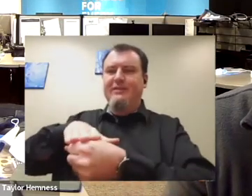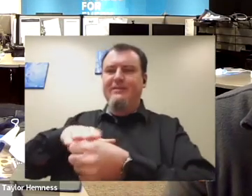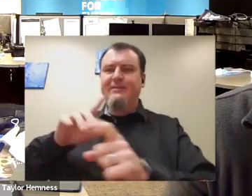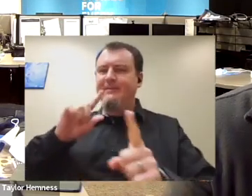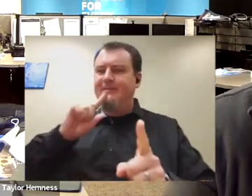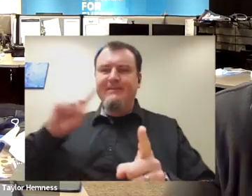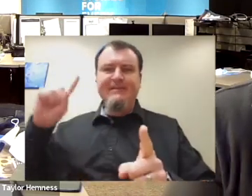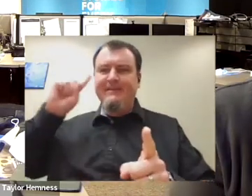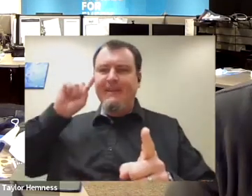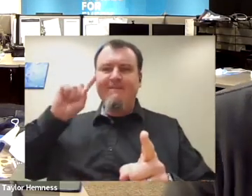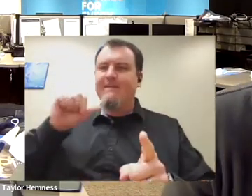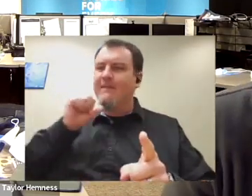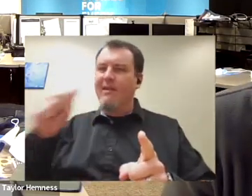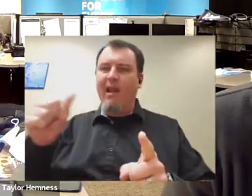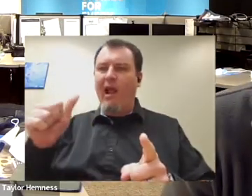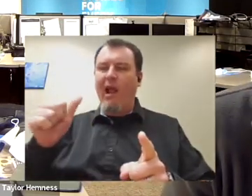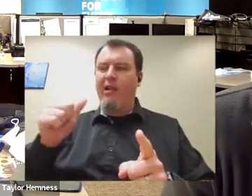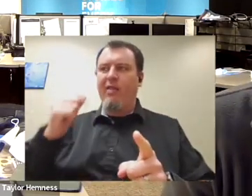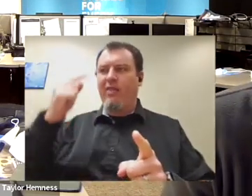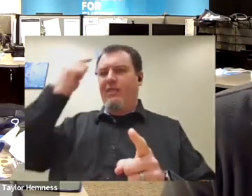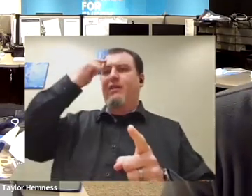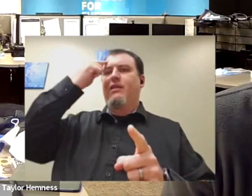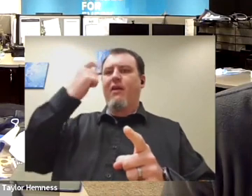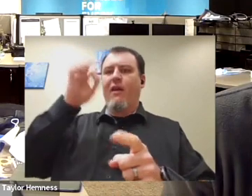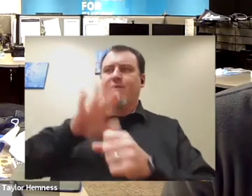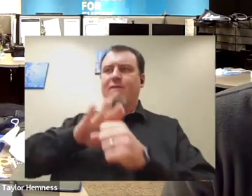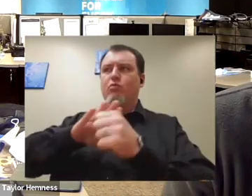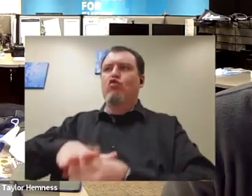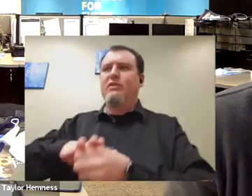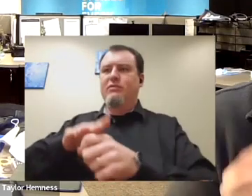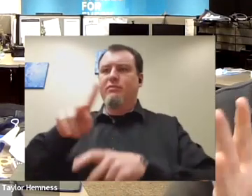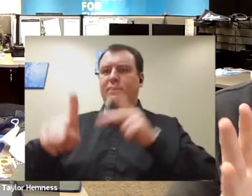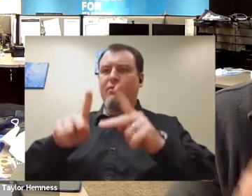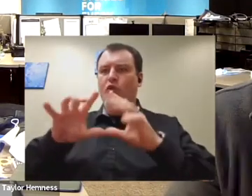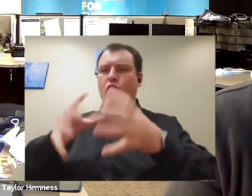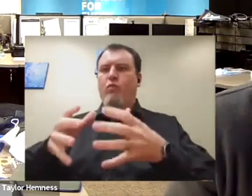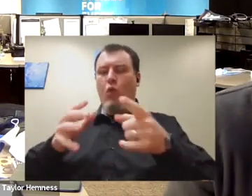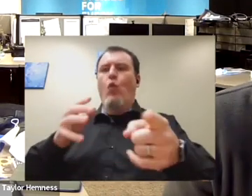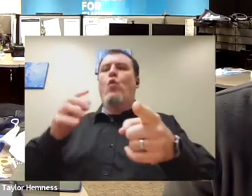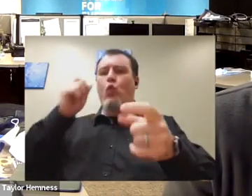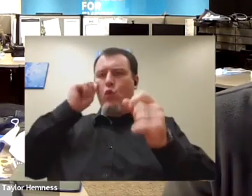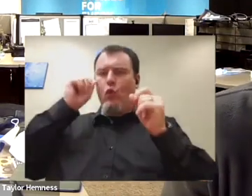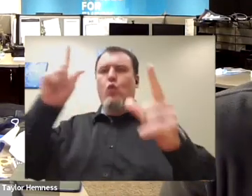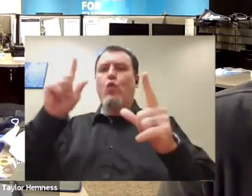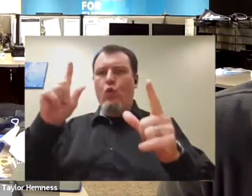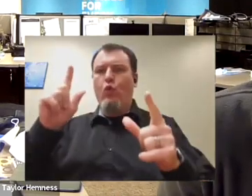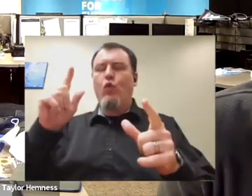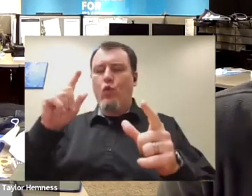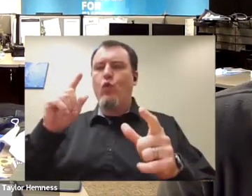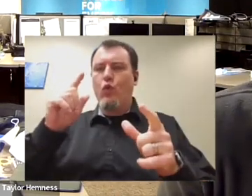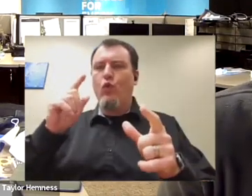consider. So for you to say that is eye-opening for me.